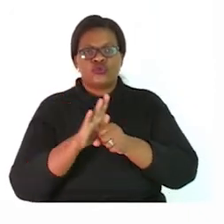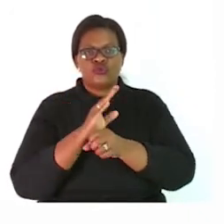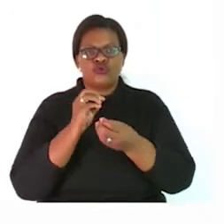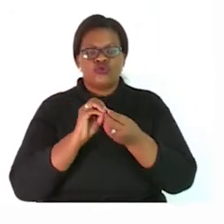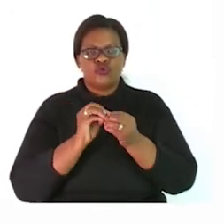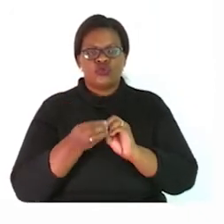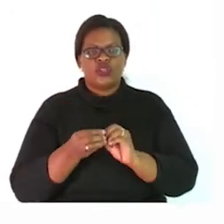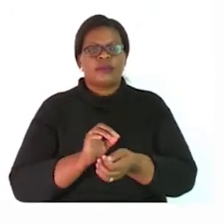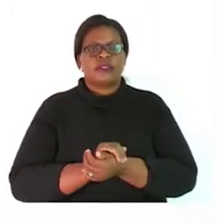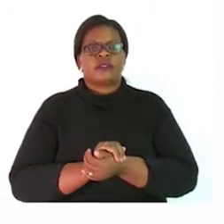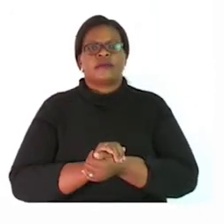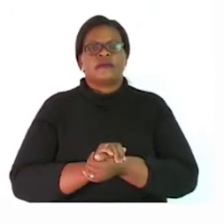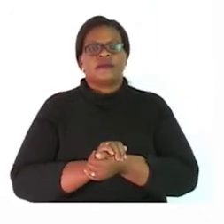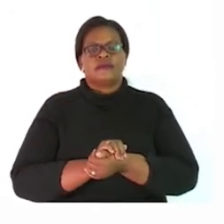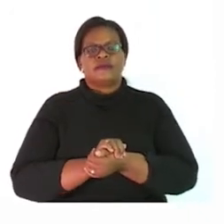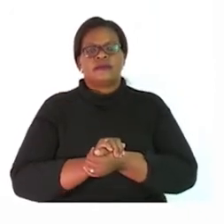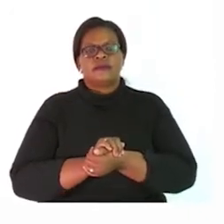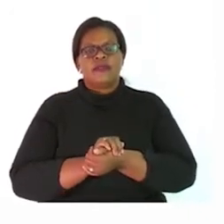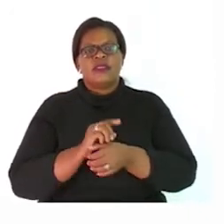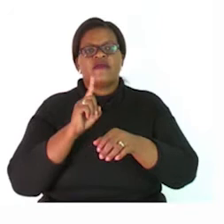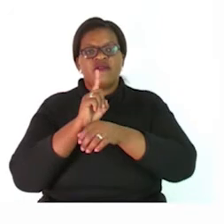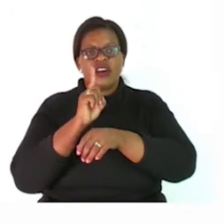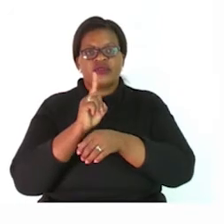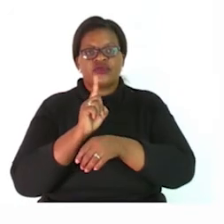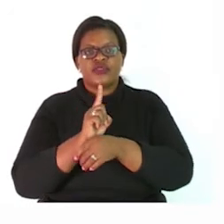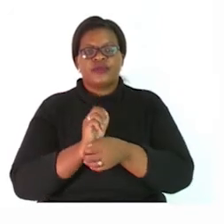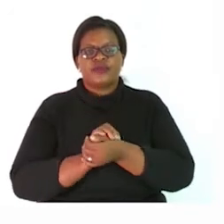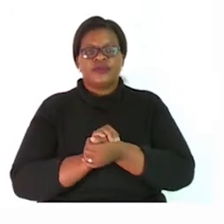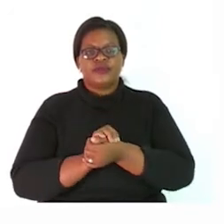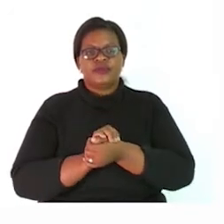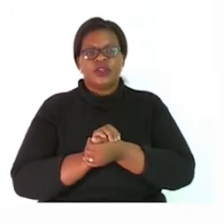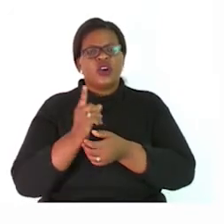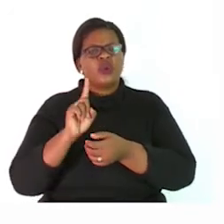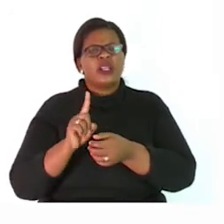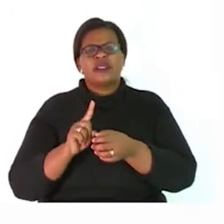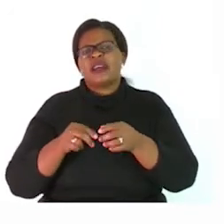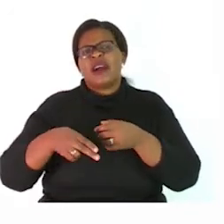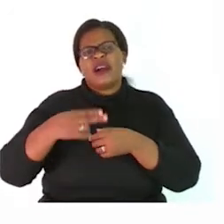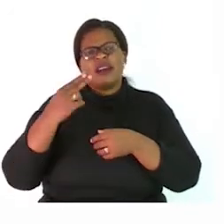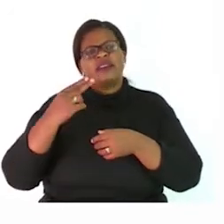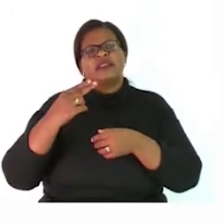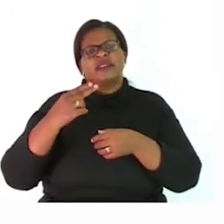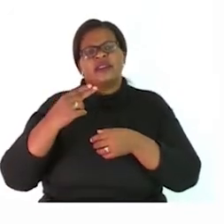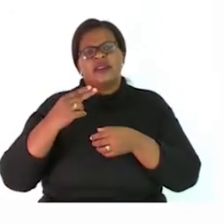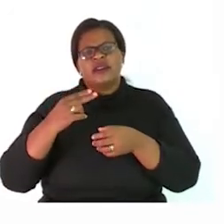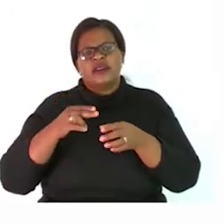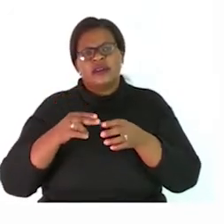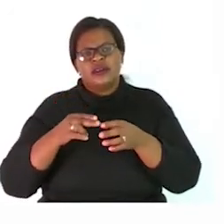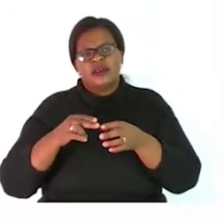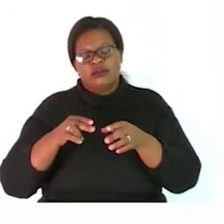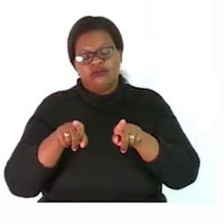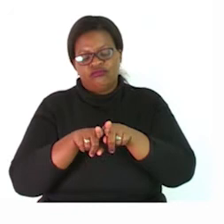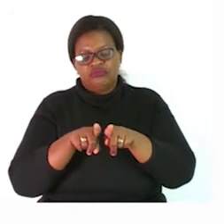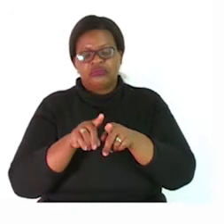numbers. Now, first of all, what is the highest common factor? I've